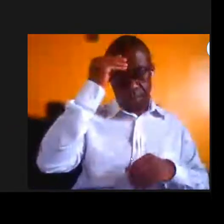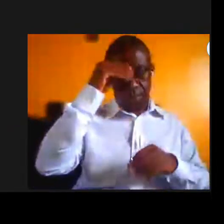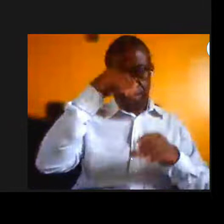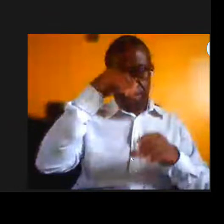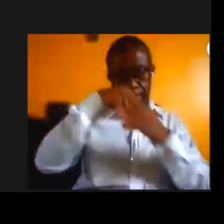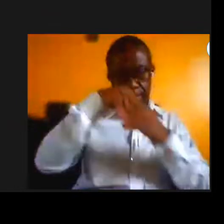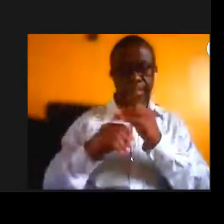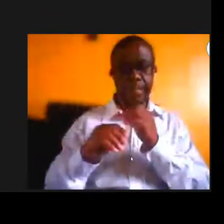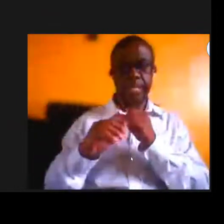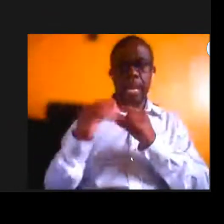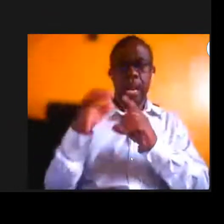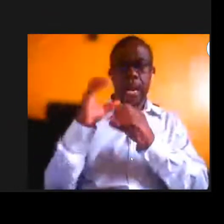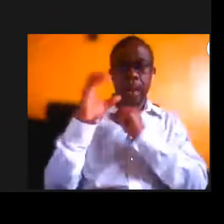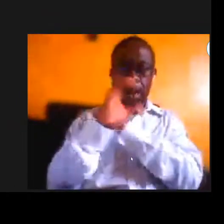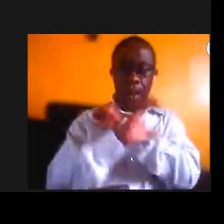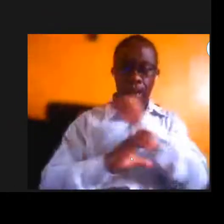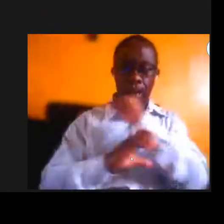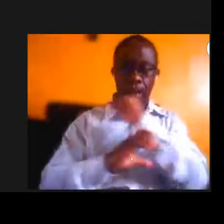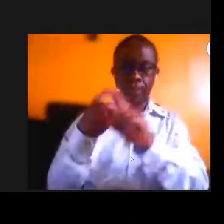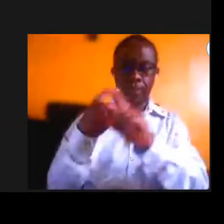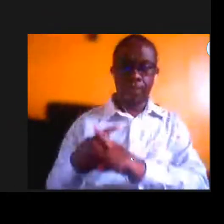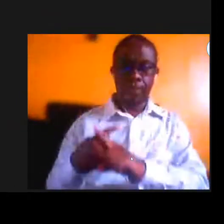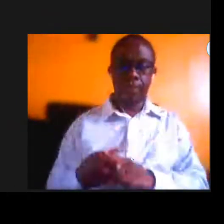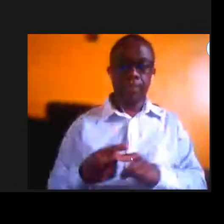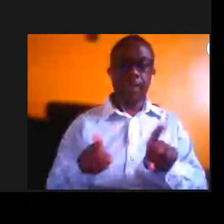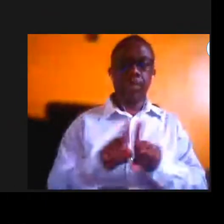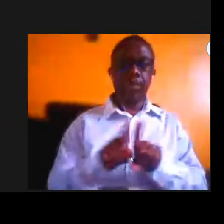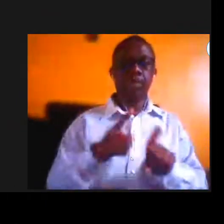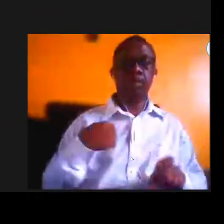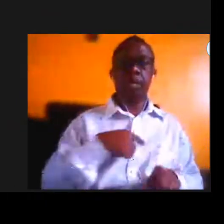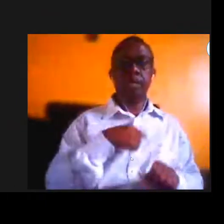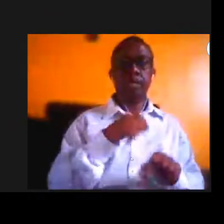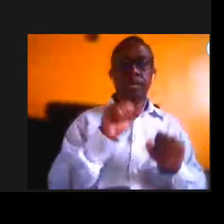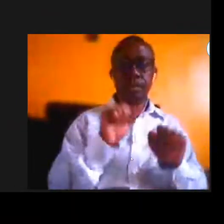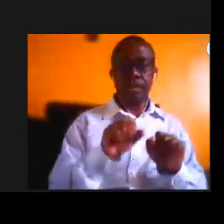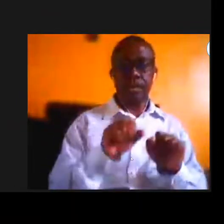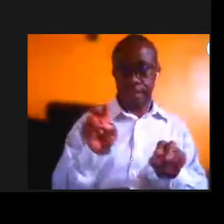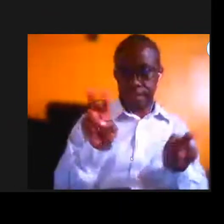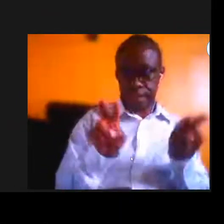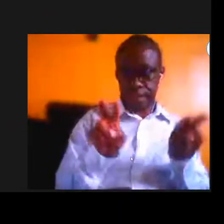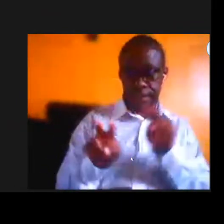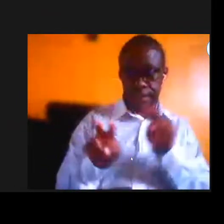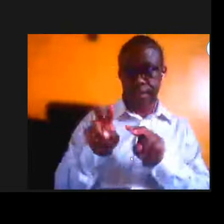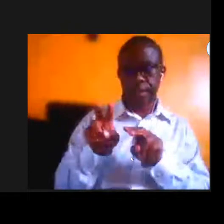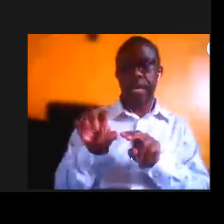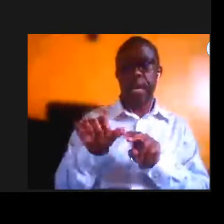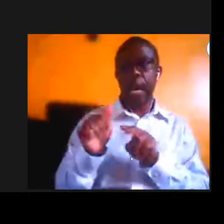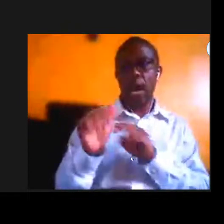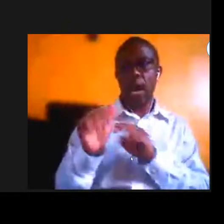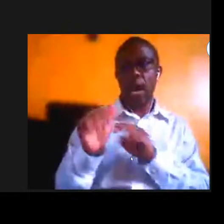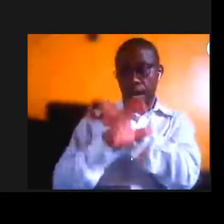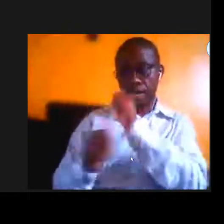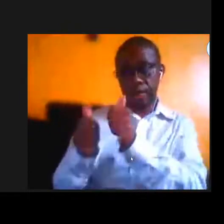see how country to another one should copy and paste some good